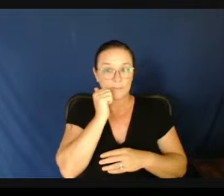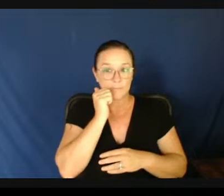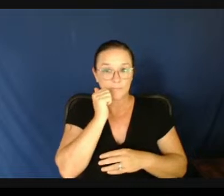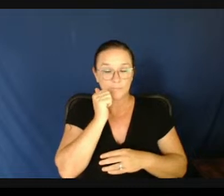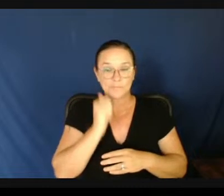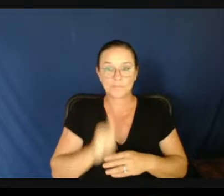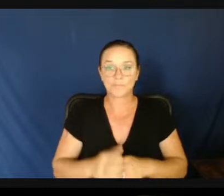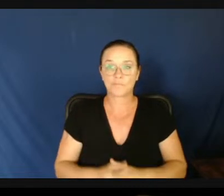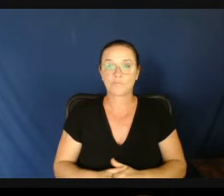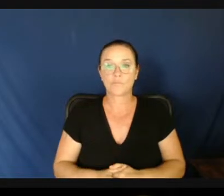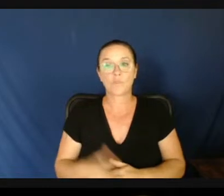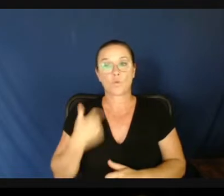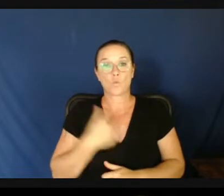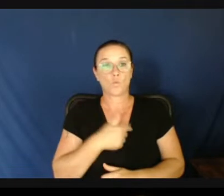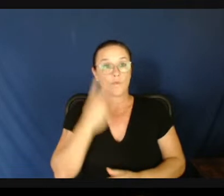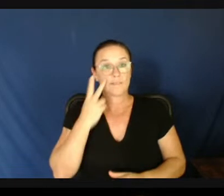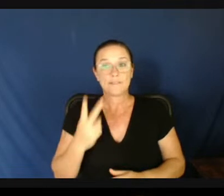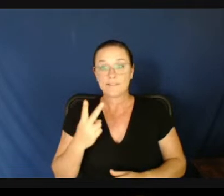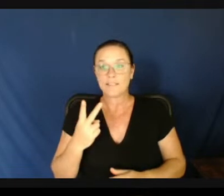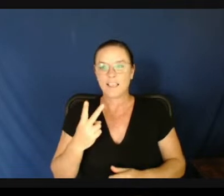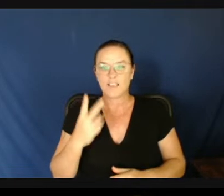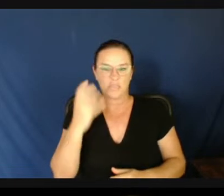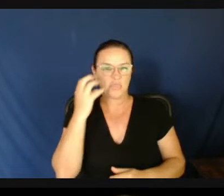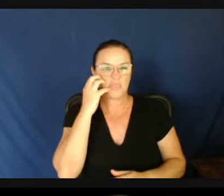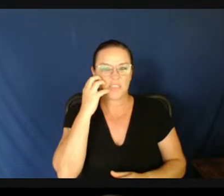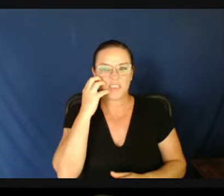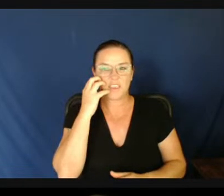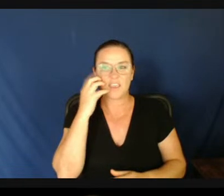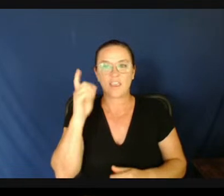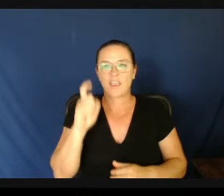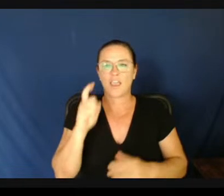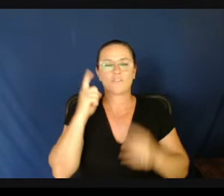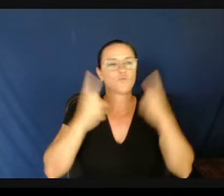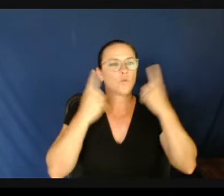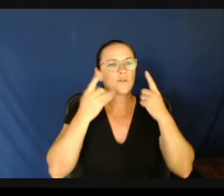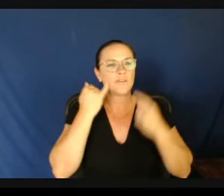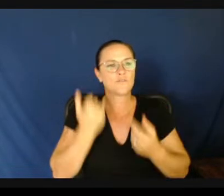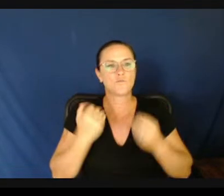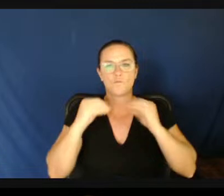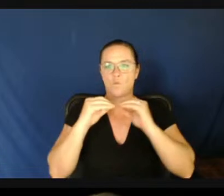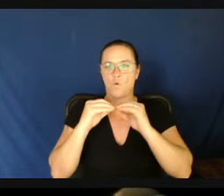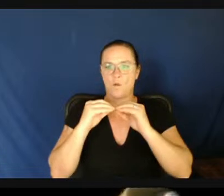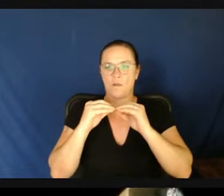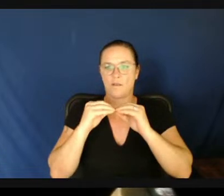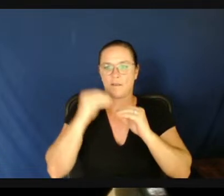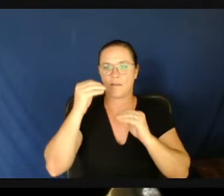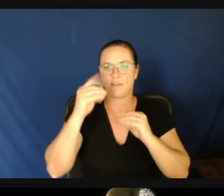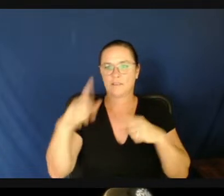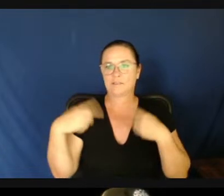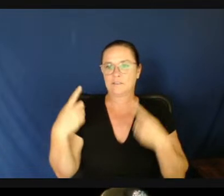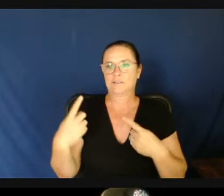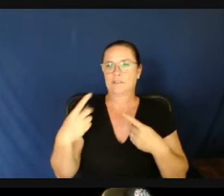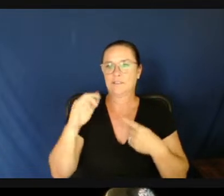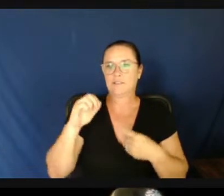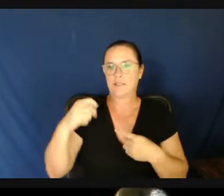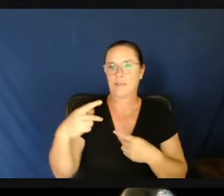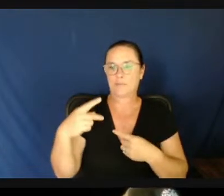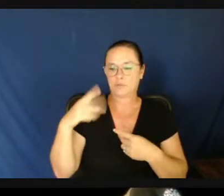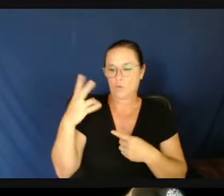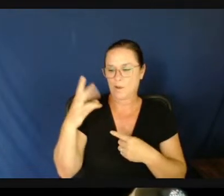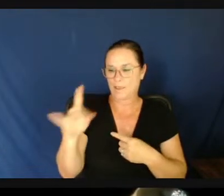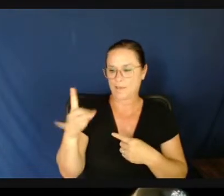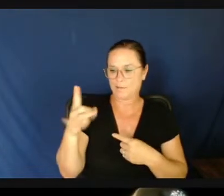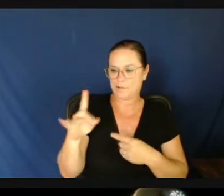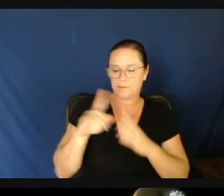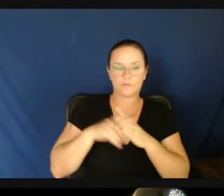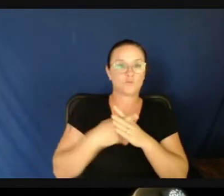Although we're seeing it pretty thick there, I'm gotta wonder if there's slightly more here since the episode began. And otherwise,